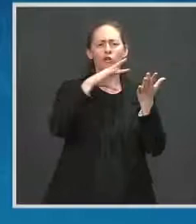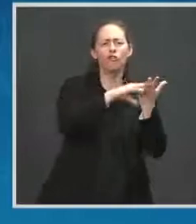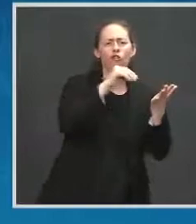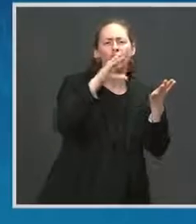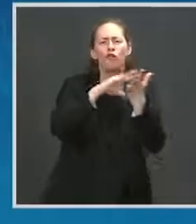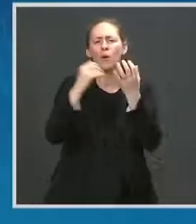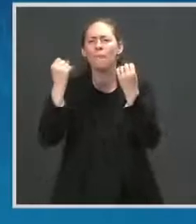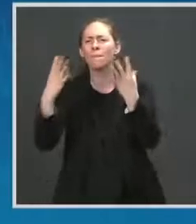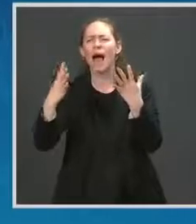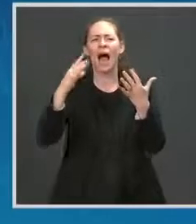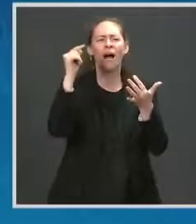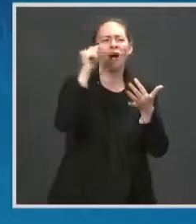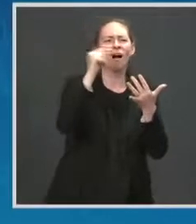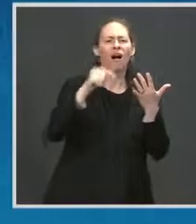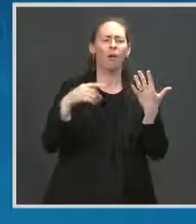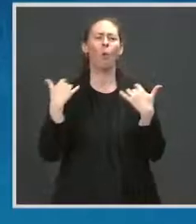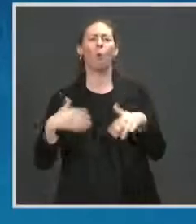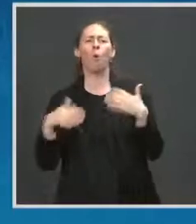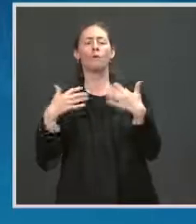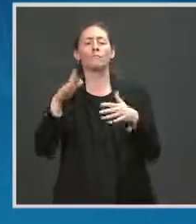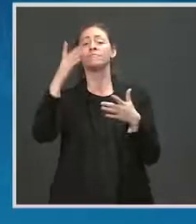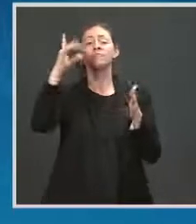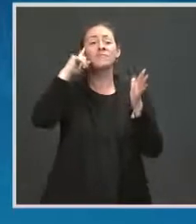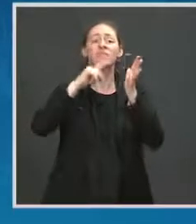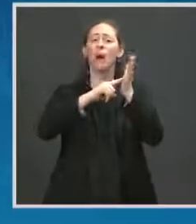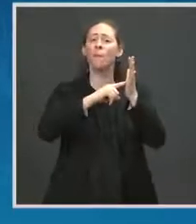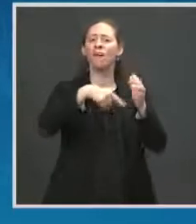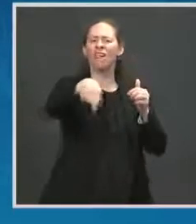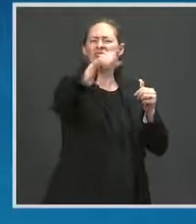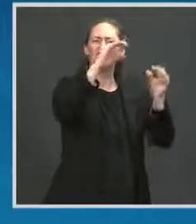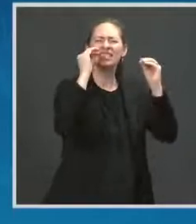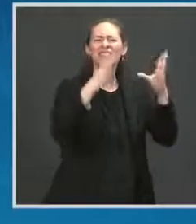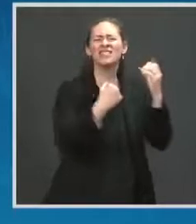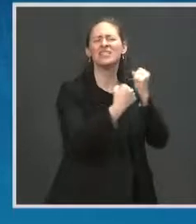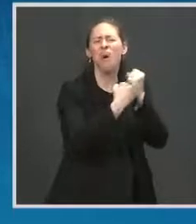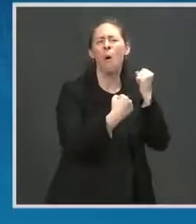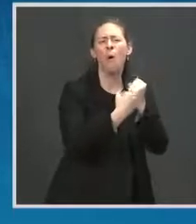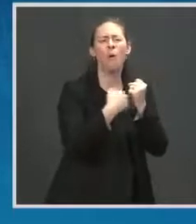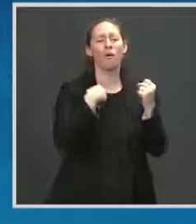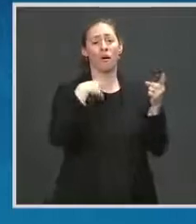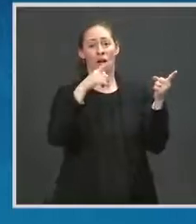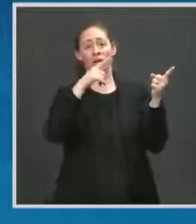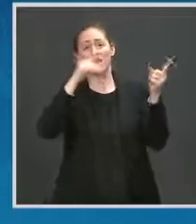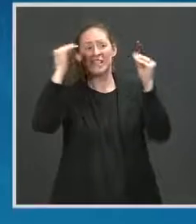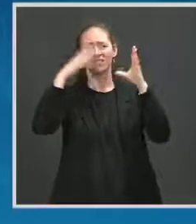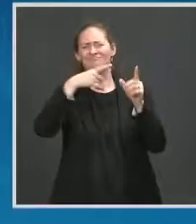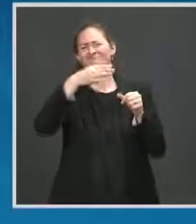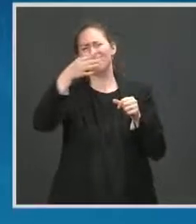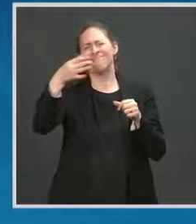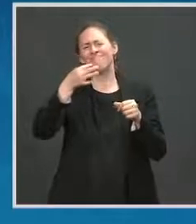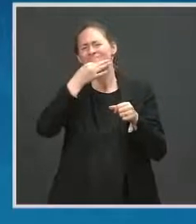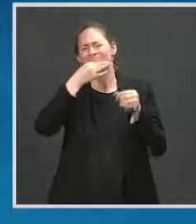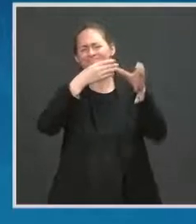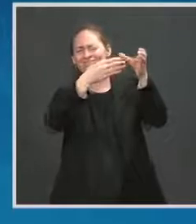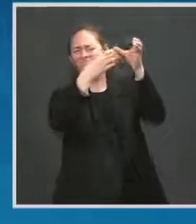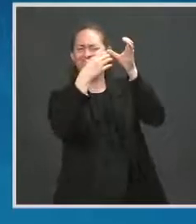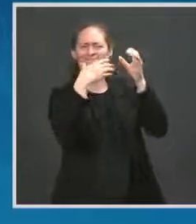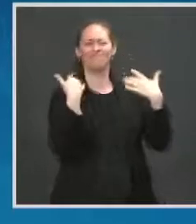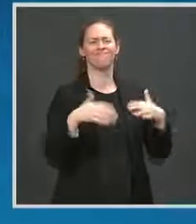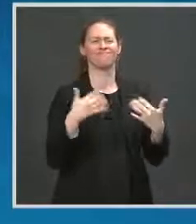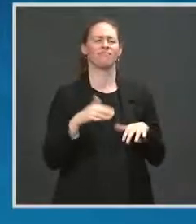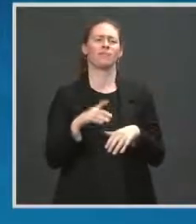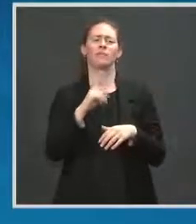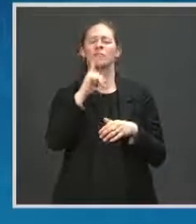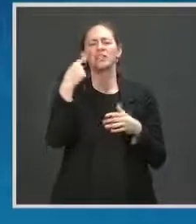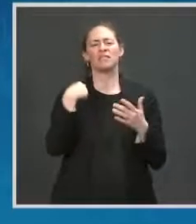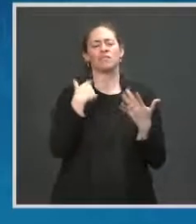and from the supportive and knowledgeable instructors in my program. I am truly grateful for the opportunity that I